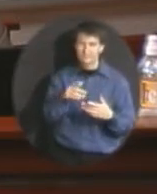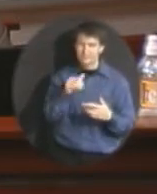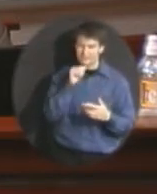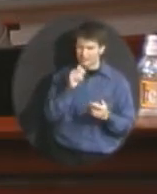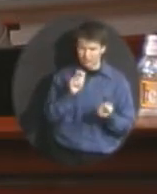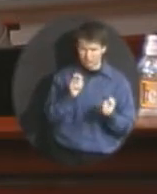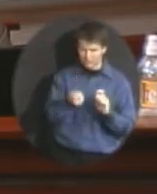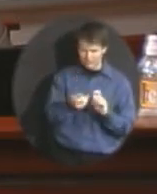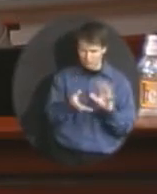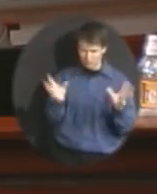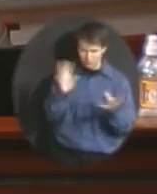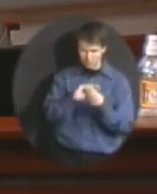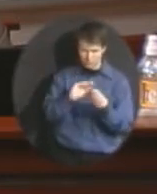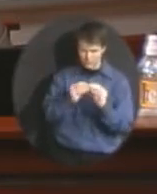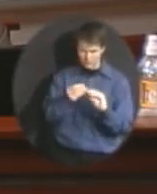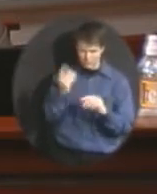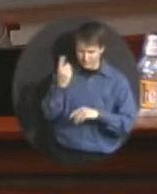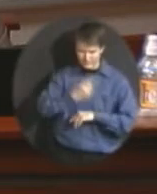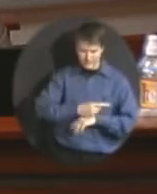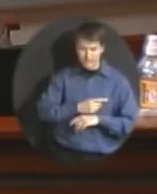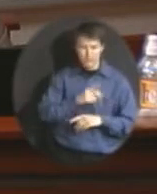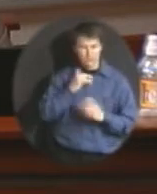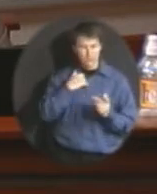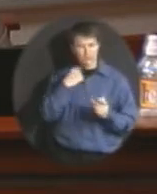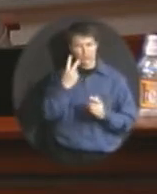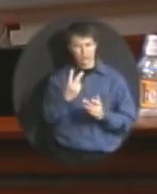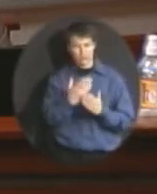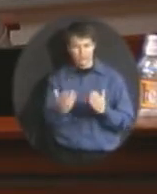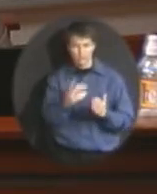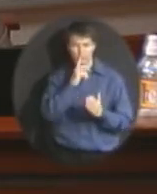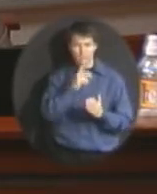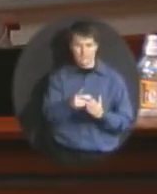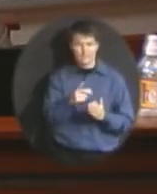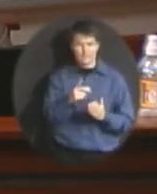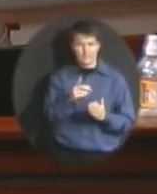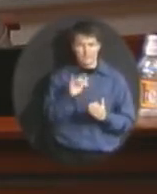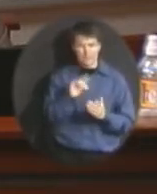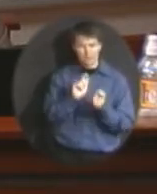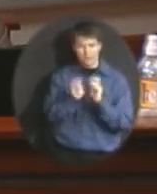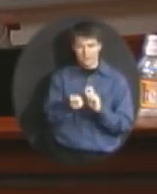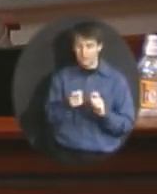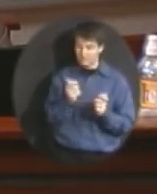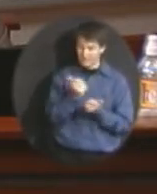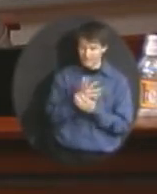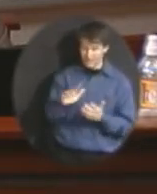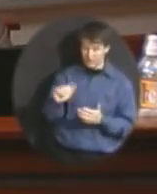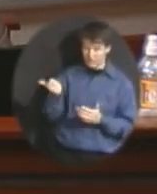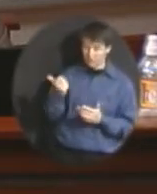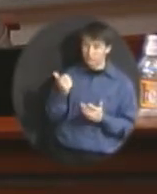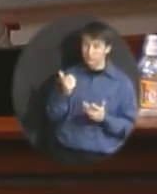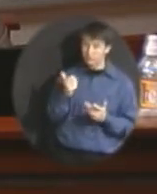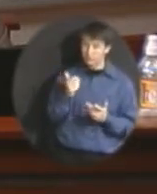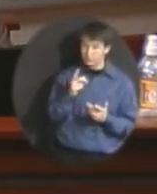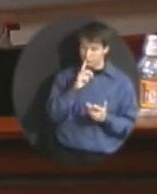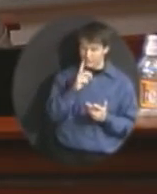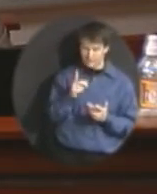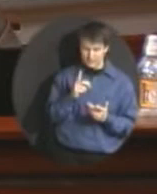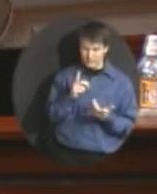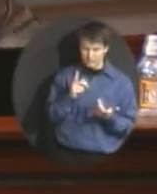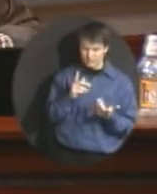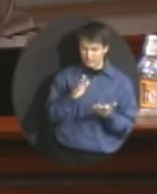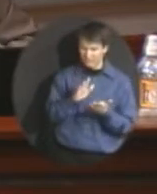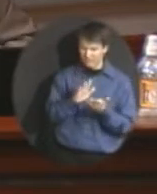the total number of days. So those are the two pieces that really were changed. Everything else has just been cleaned up a little